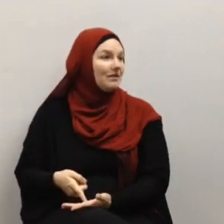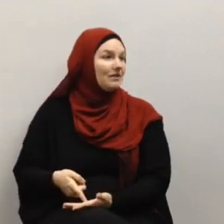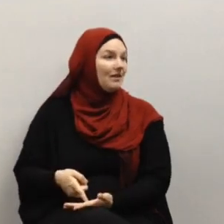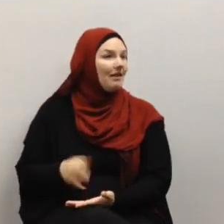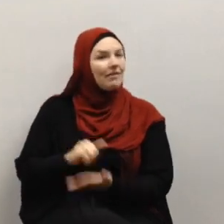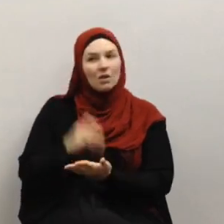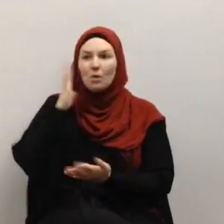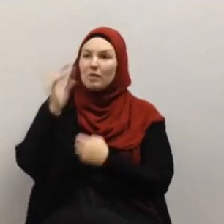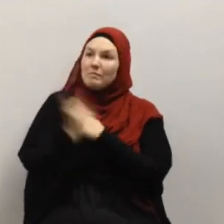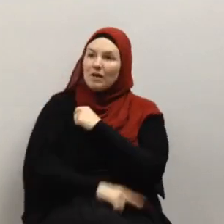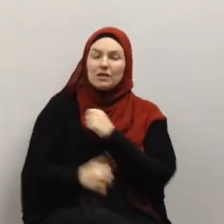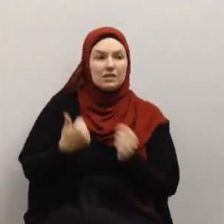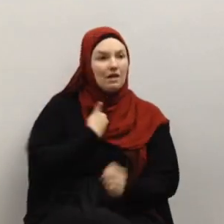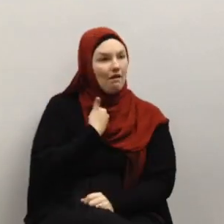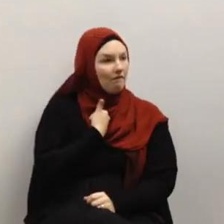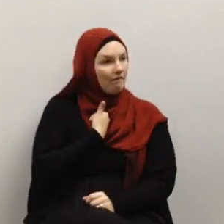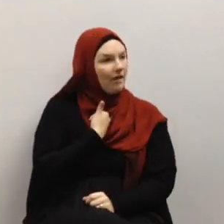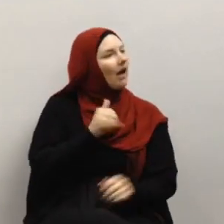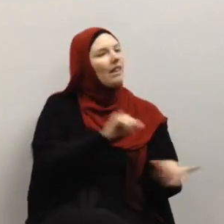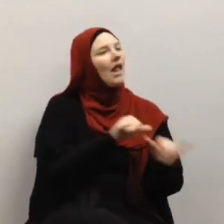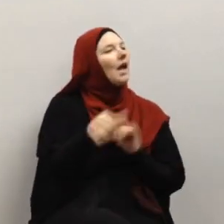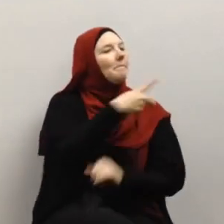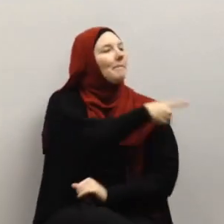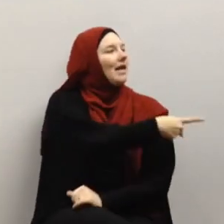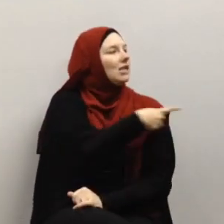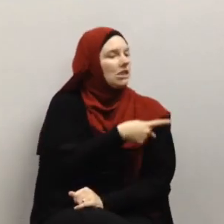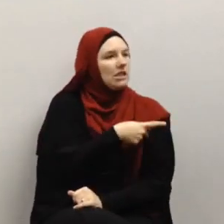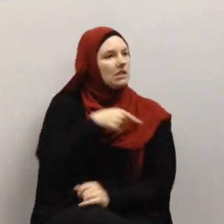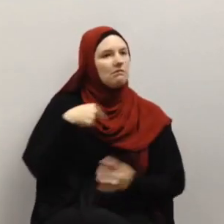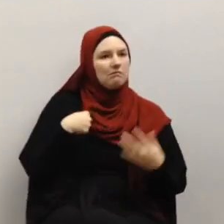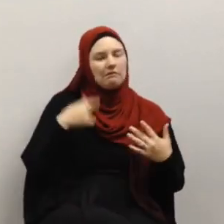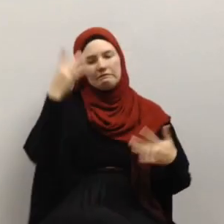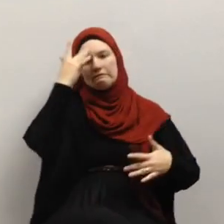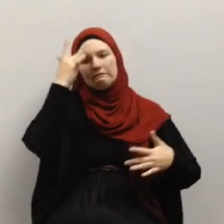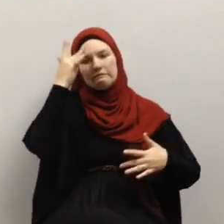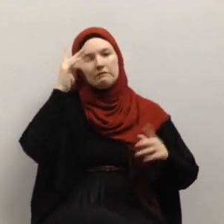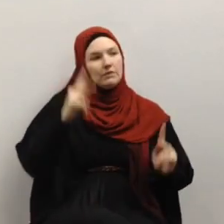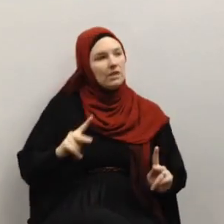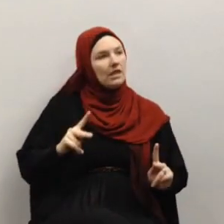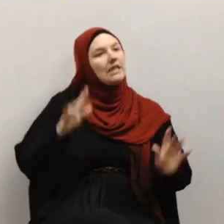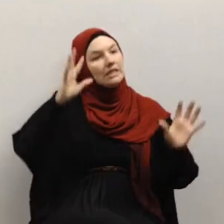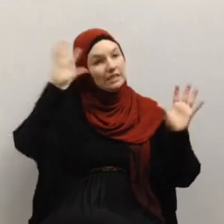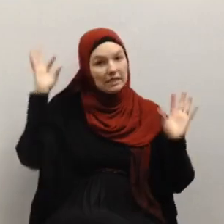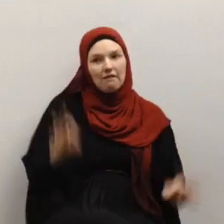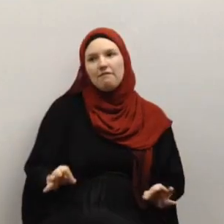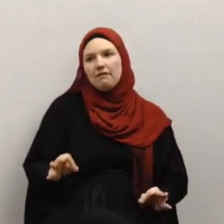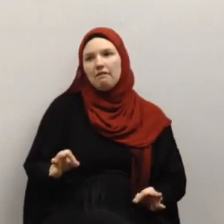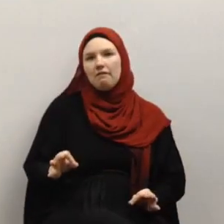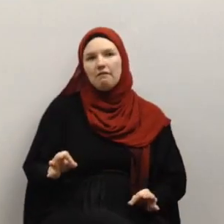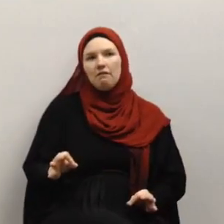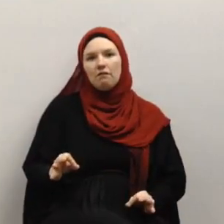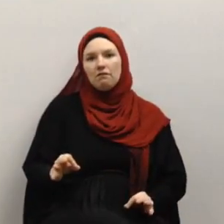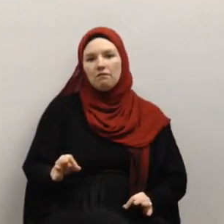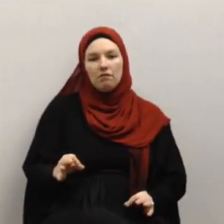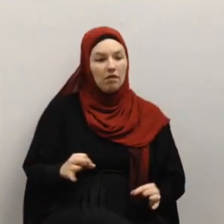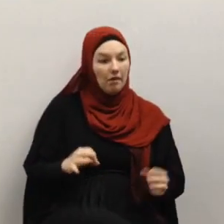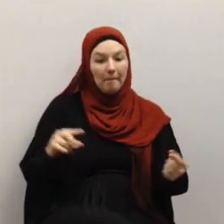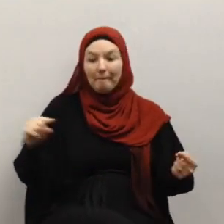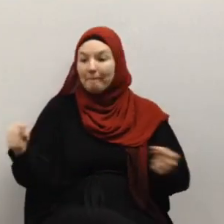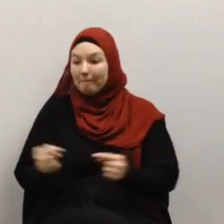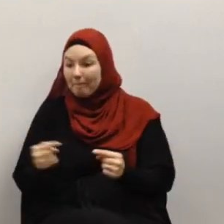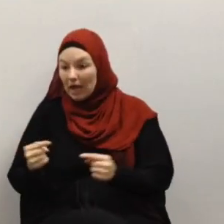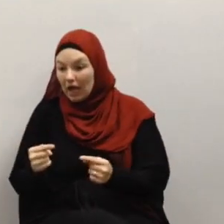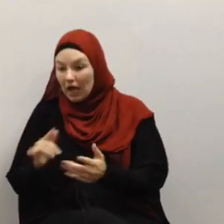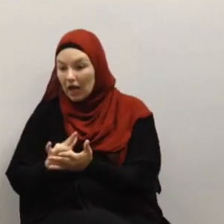patient who is deliberately taking the wrong pills that cause him more disease